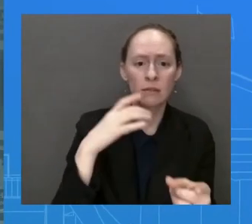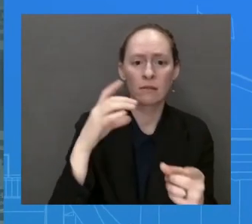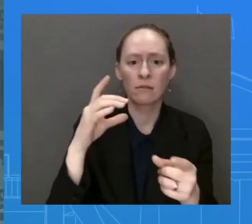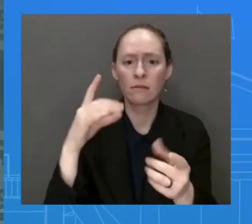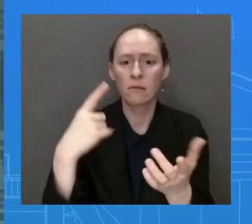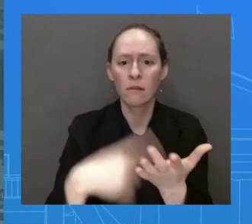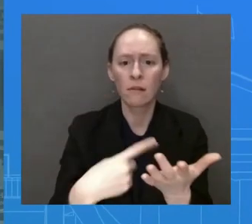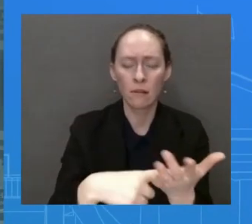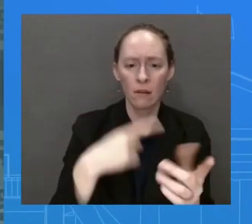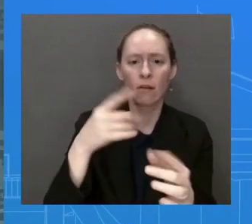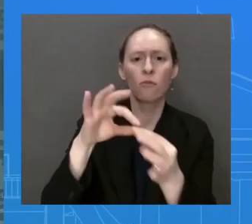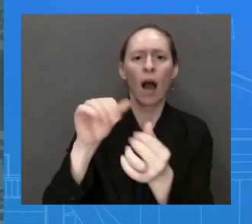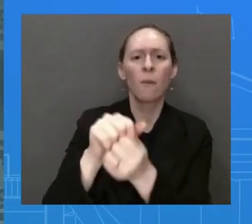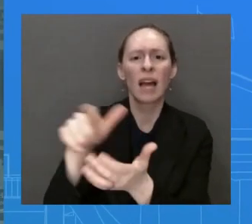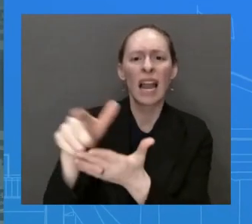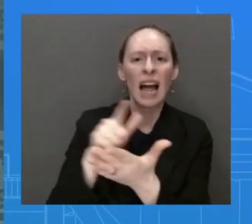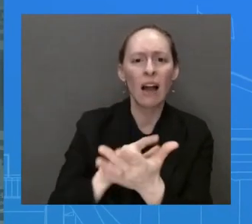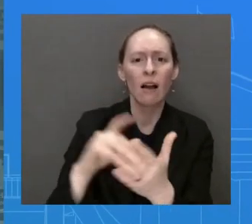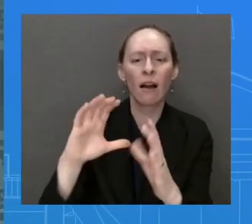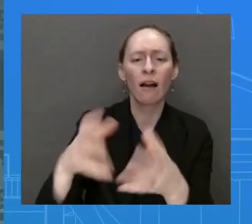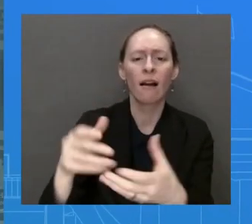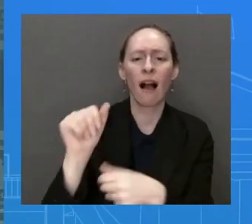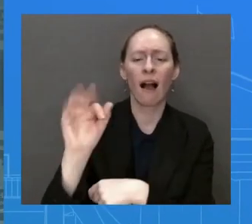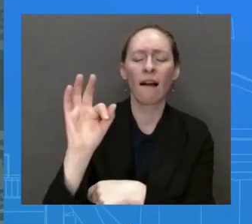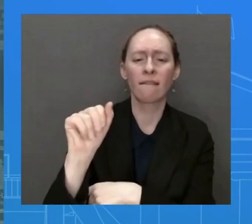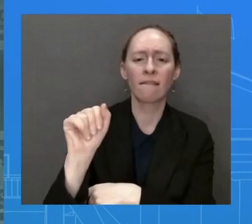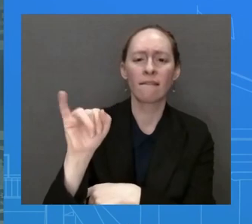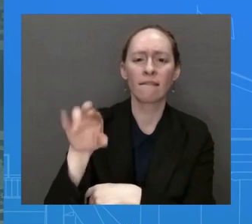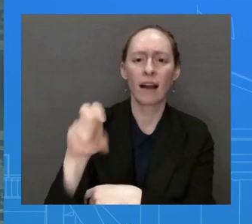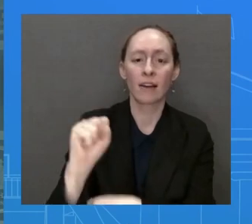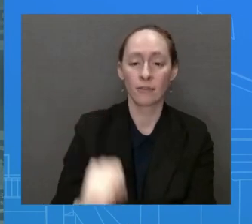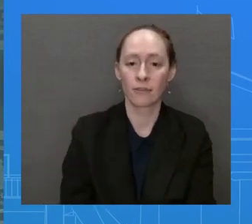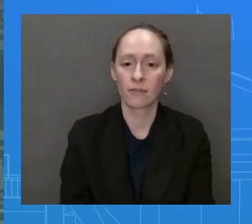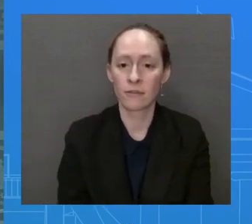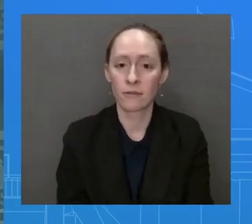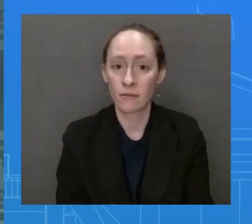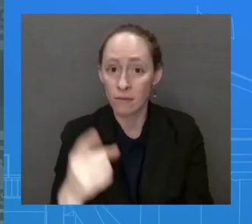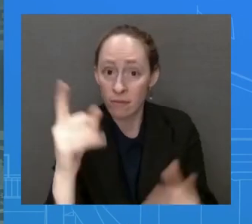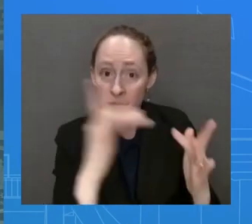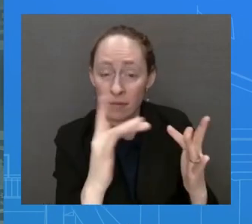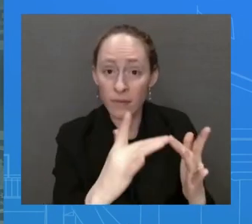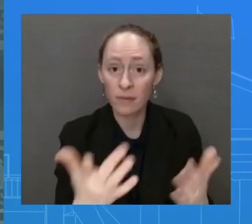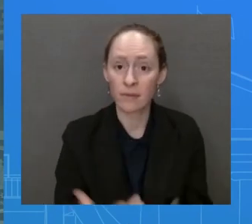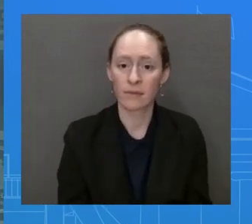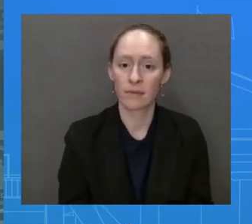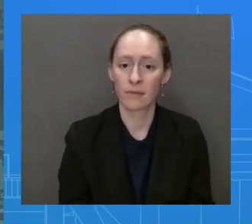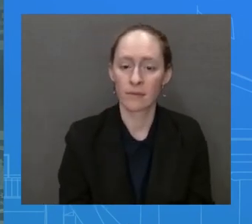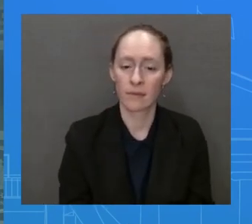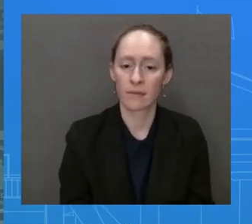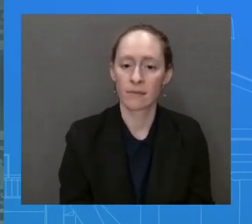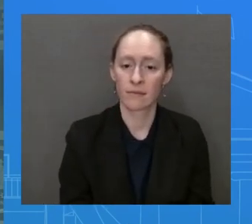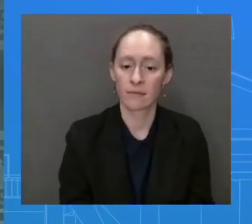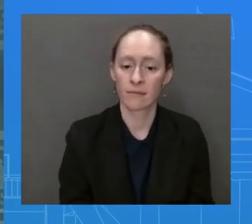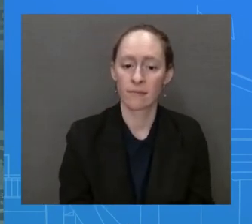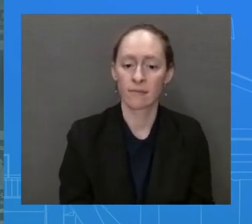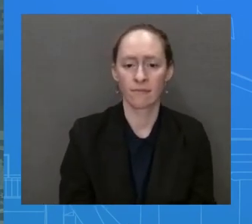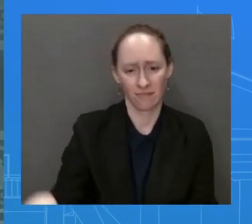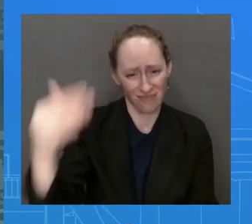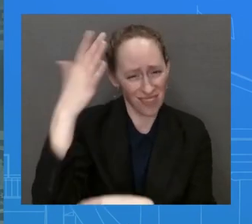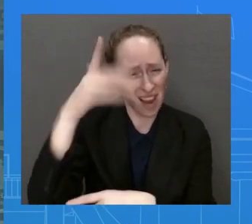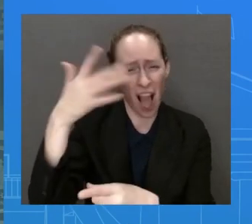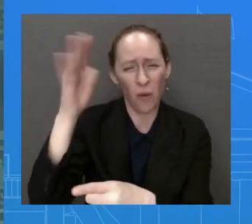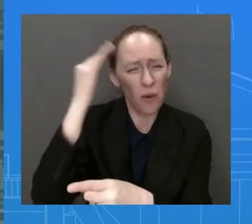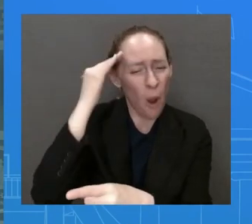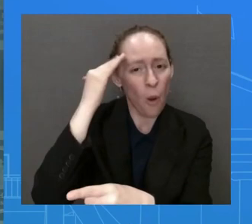new Congress to make sure that they know who to reach out, the appropriate people to reach out on the Office of Ledge Affairs. And so we're